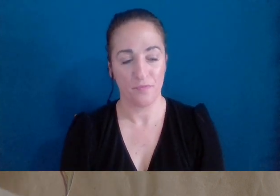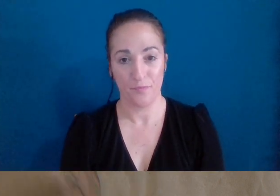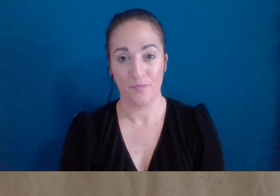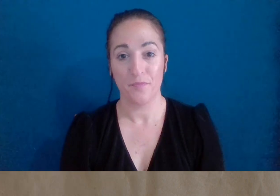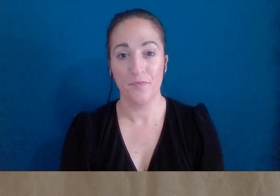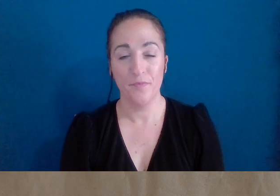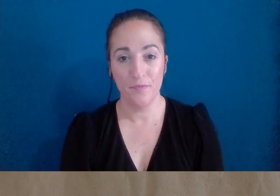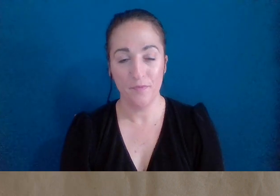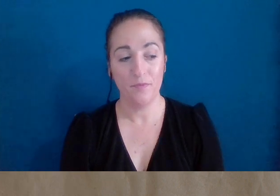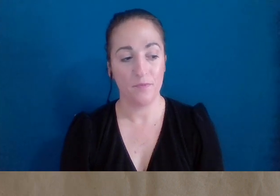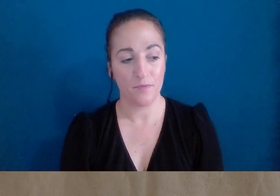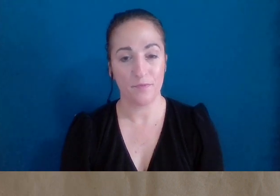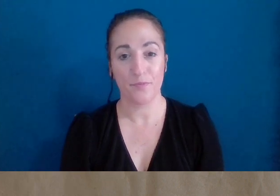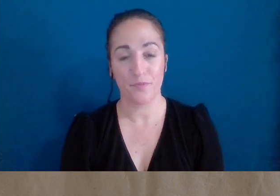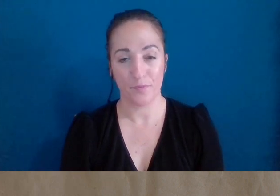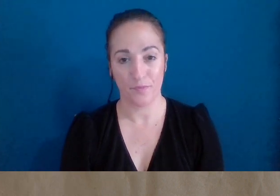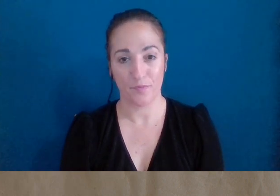paper piece